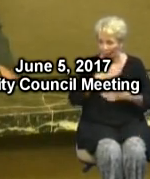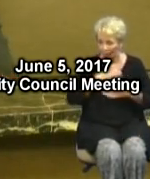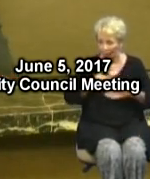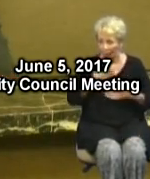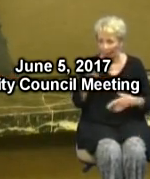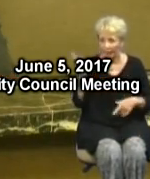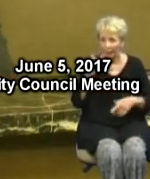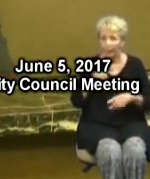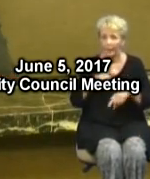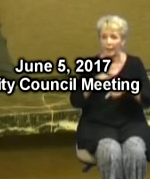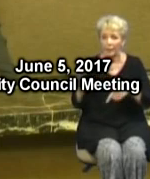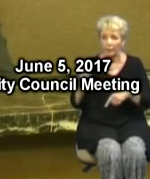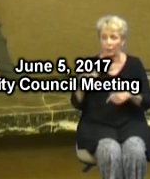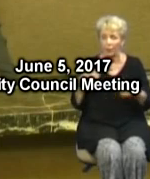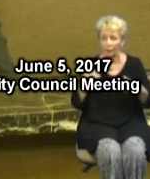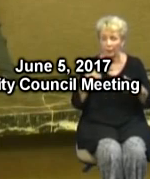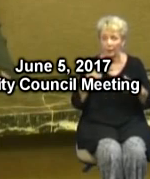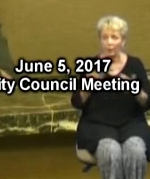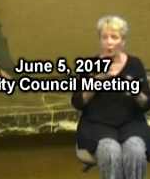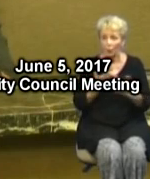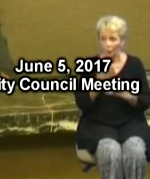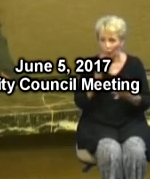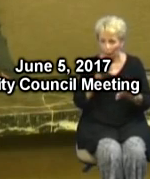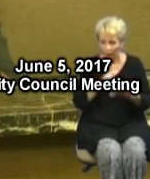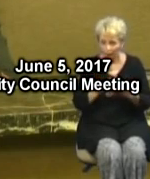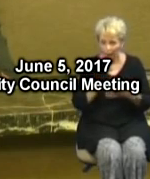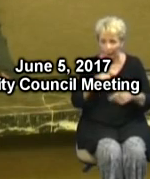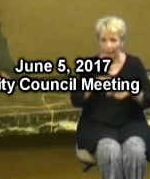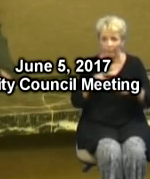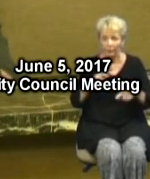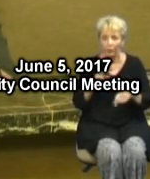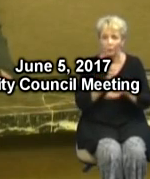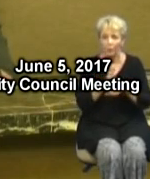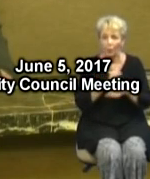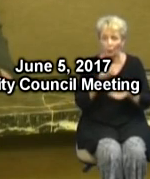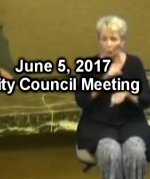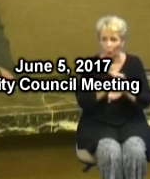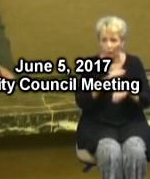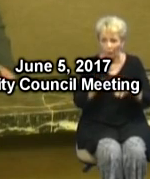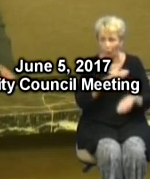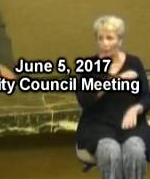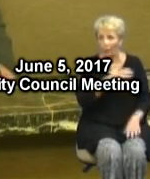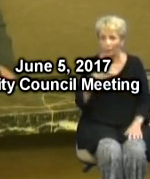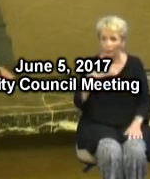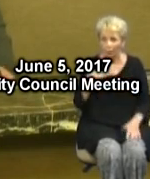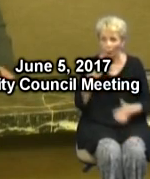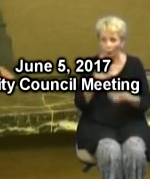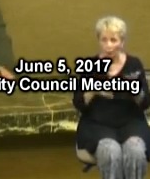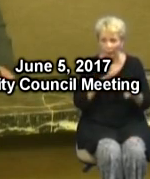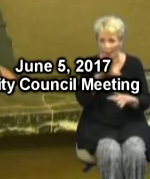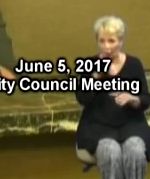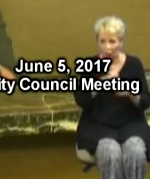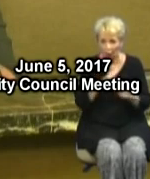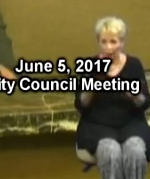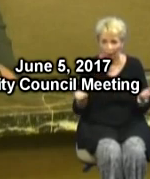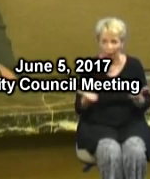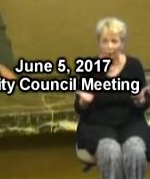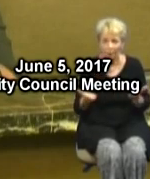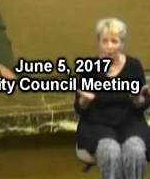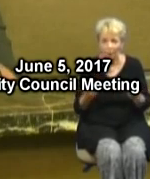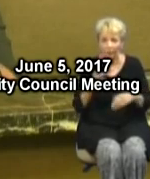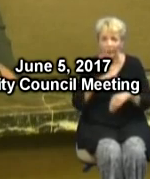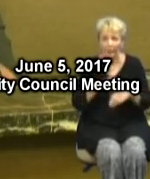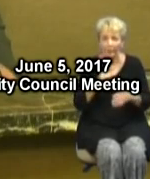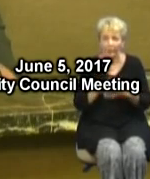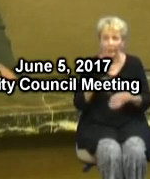appreciate the time that you have spent going through this, the time that you have spent working in committees on what is included in here, the time